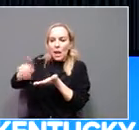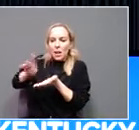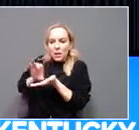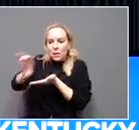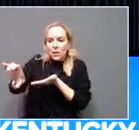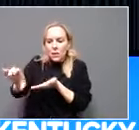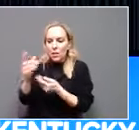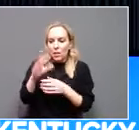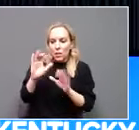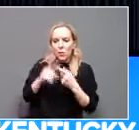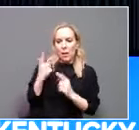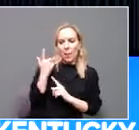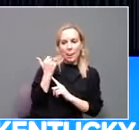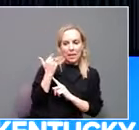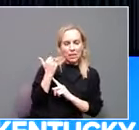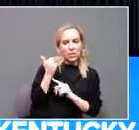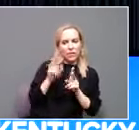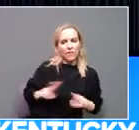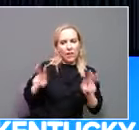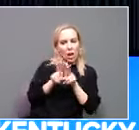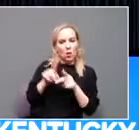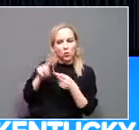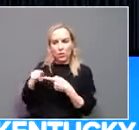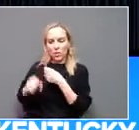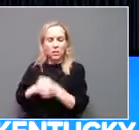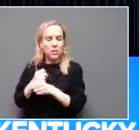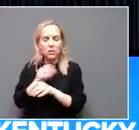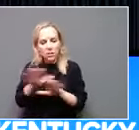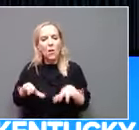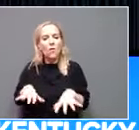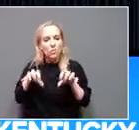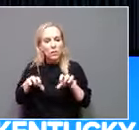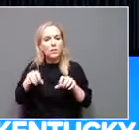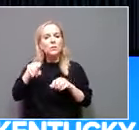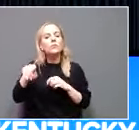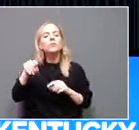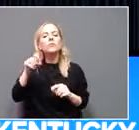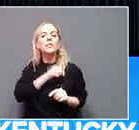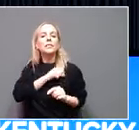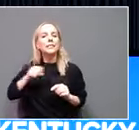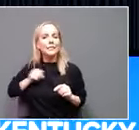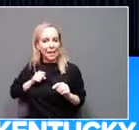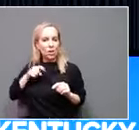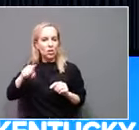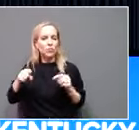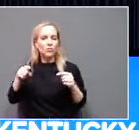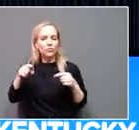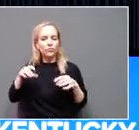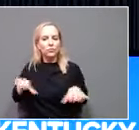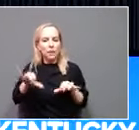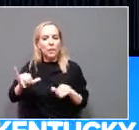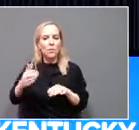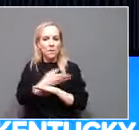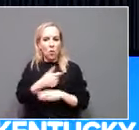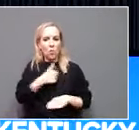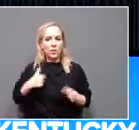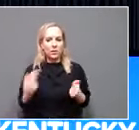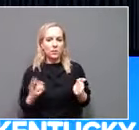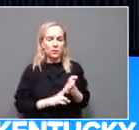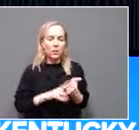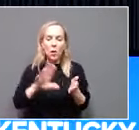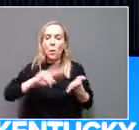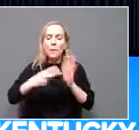but this codifies it, a step that Representative Santoro started even before we signed that executive order. It means no one will pay